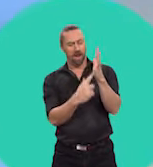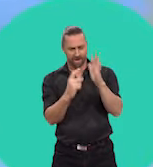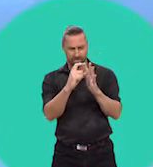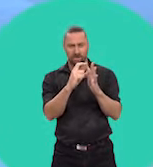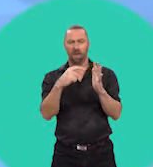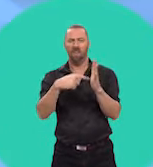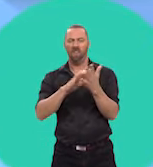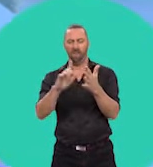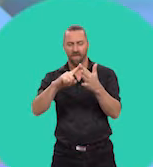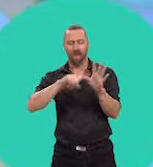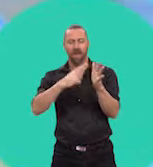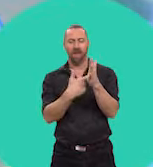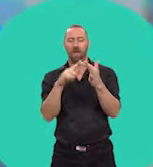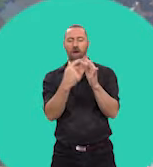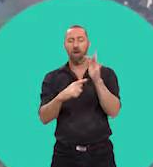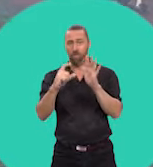Leonard the Lyrebird.